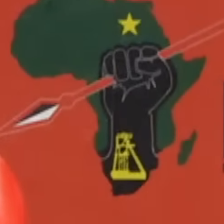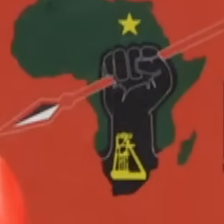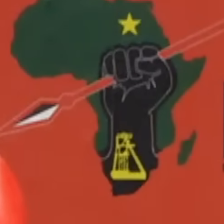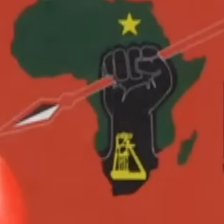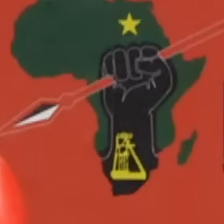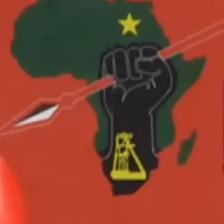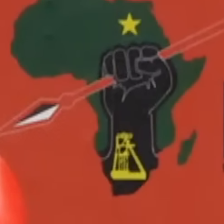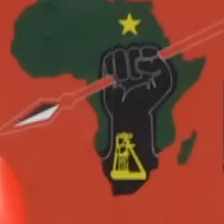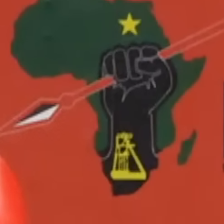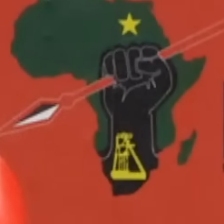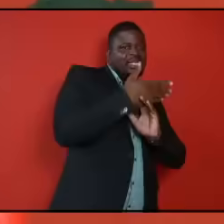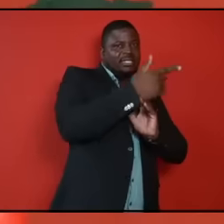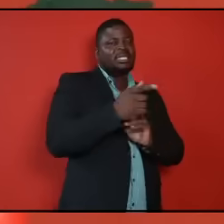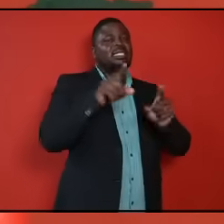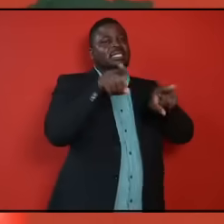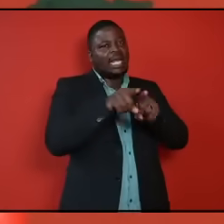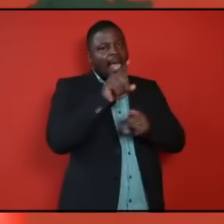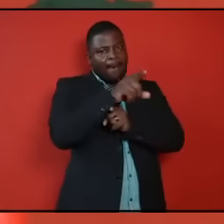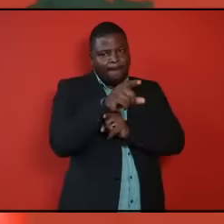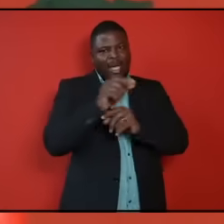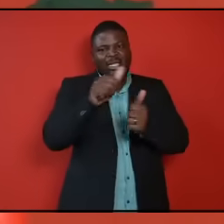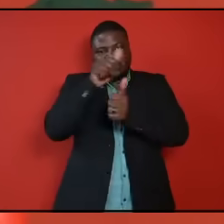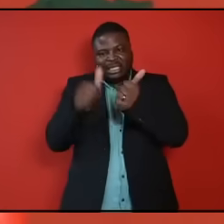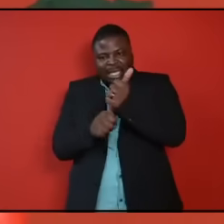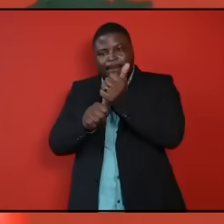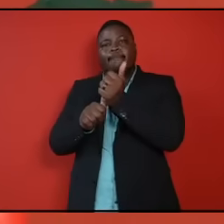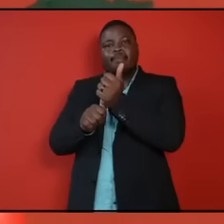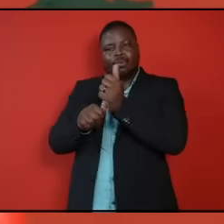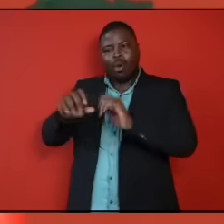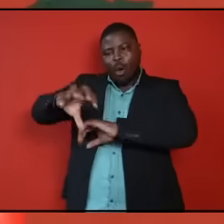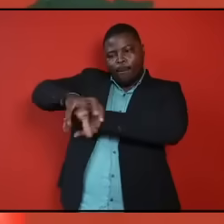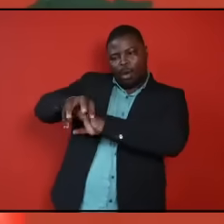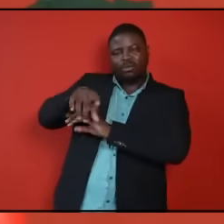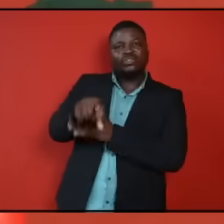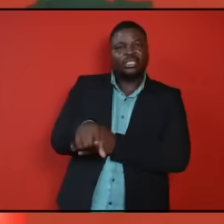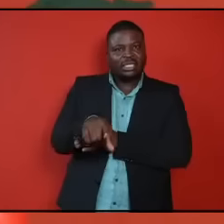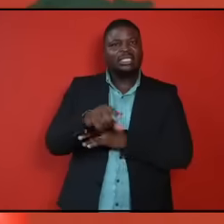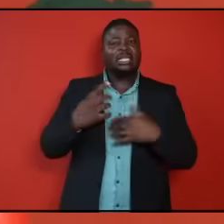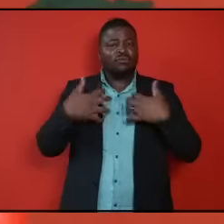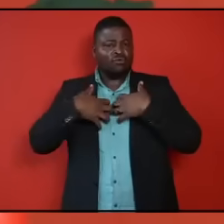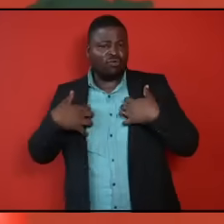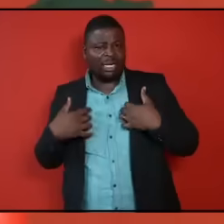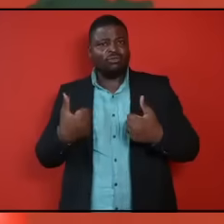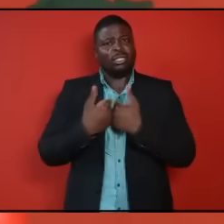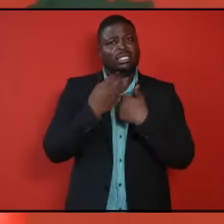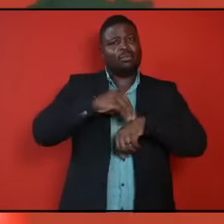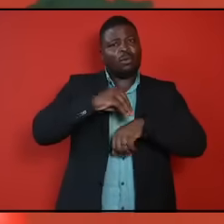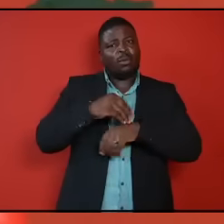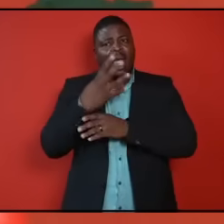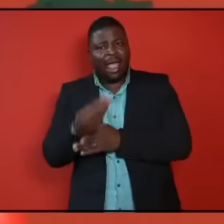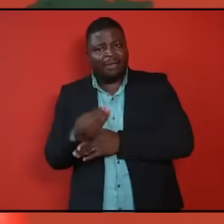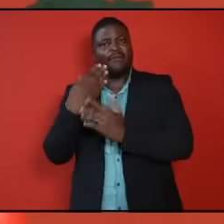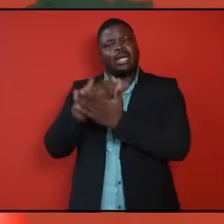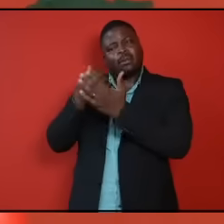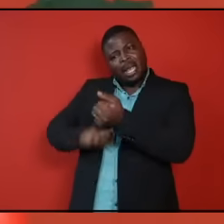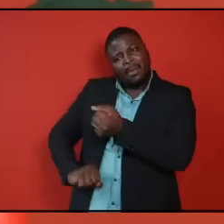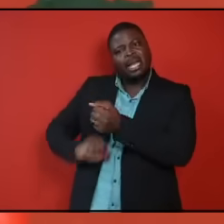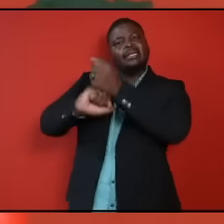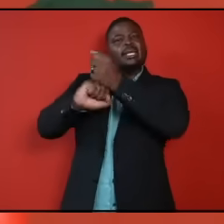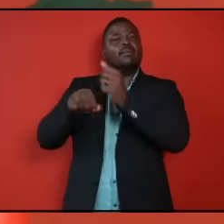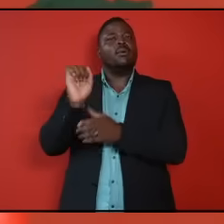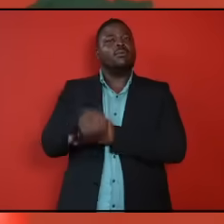and sub-regions, ensuring that families in distress are identified and supported with dignity